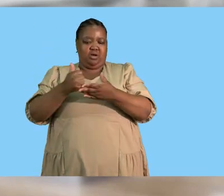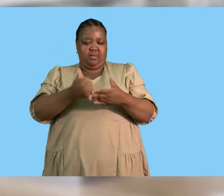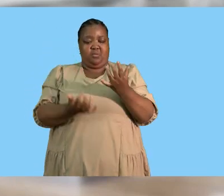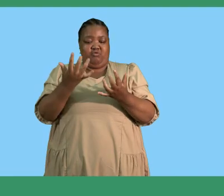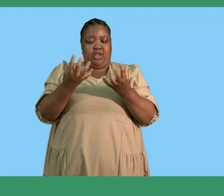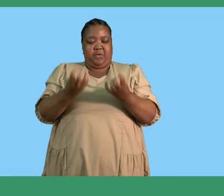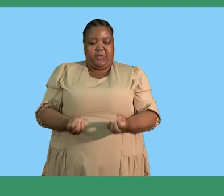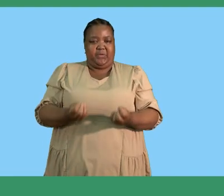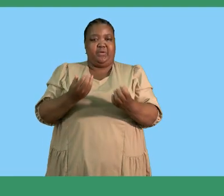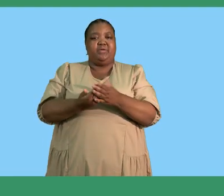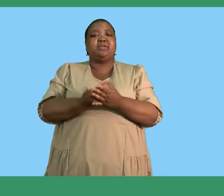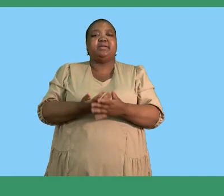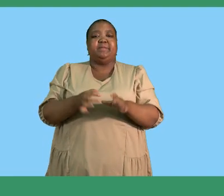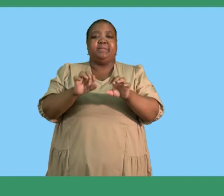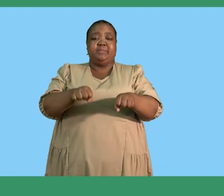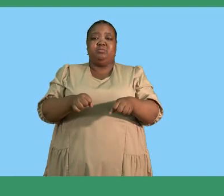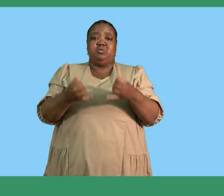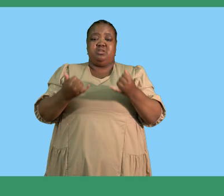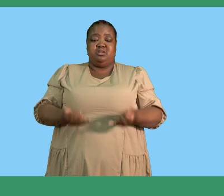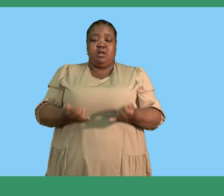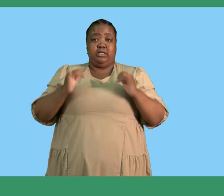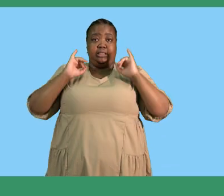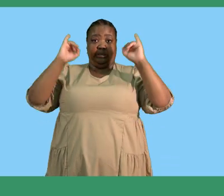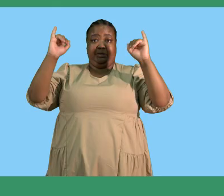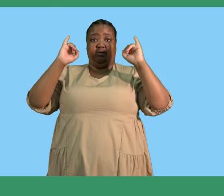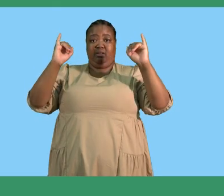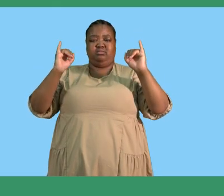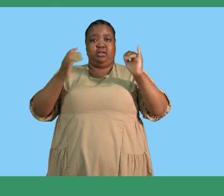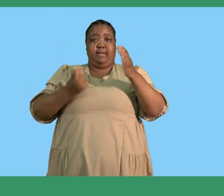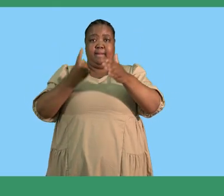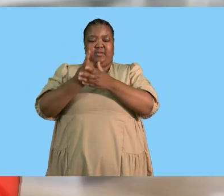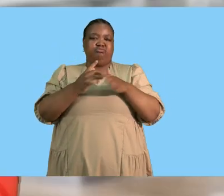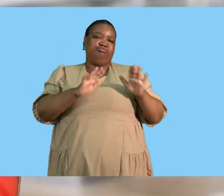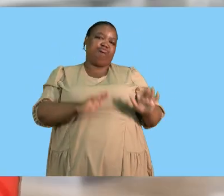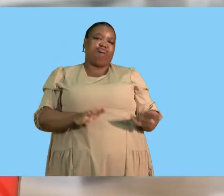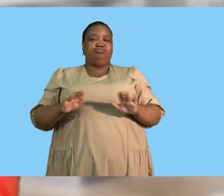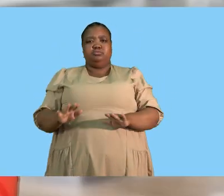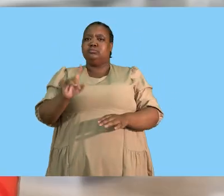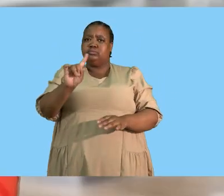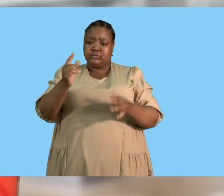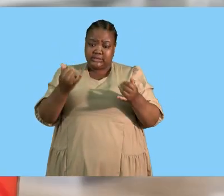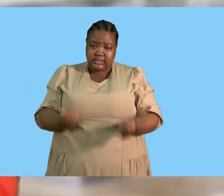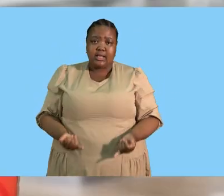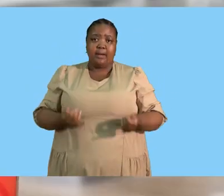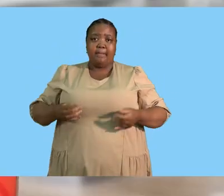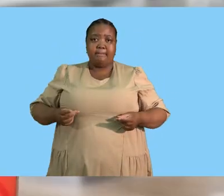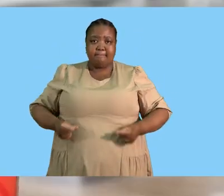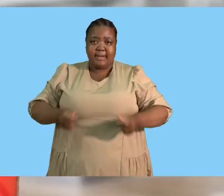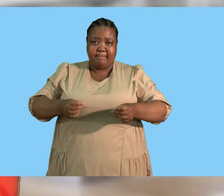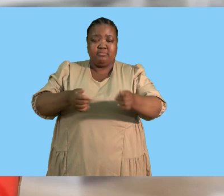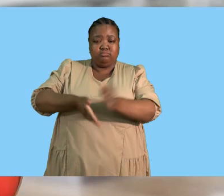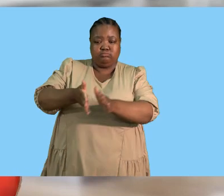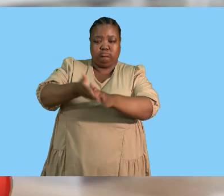is that we need to respond to crisis immediately so that it does not have more